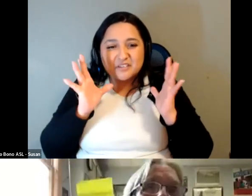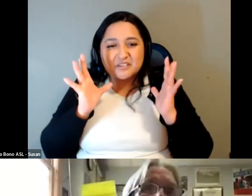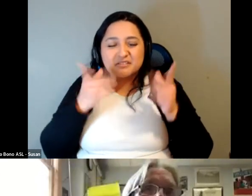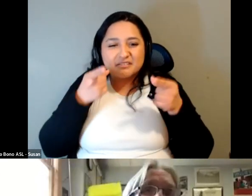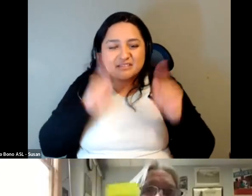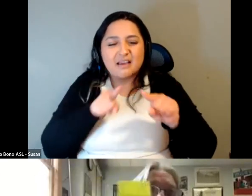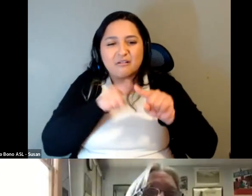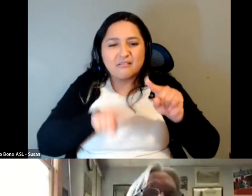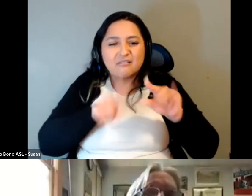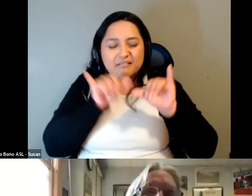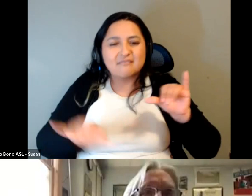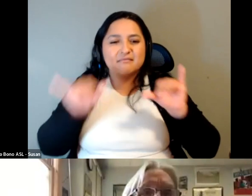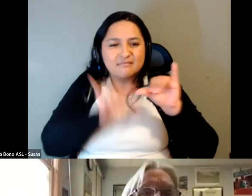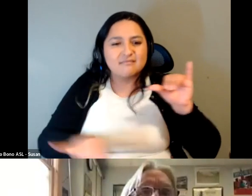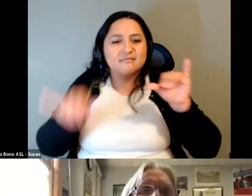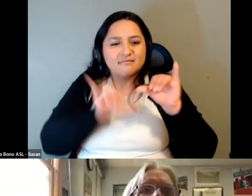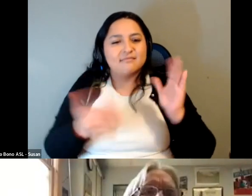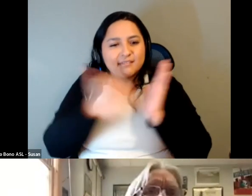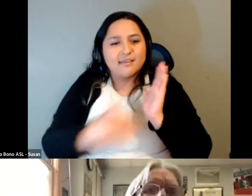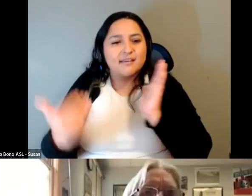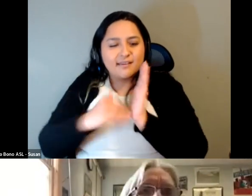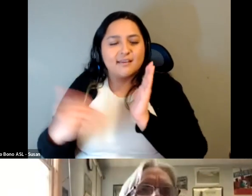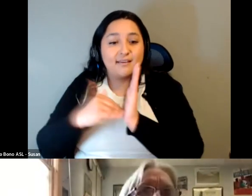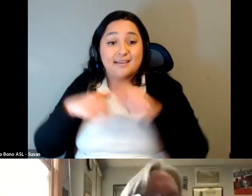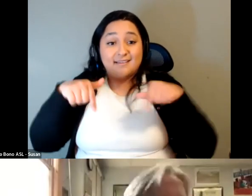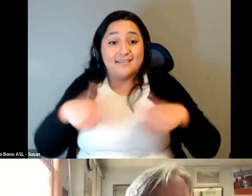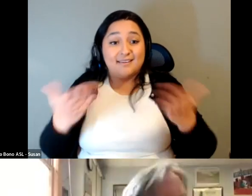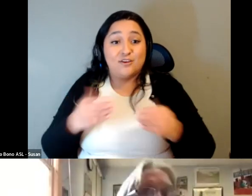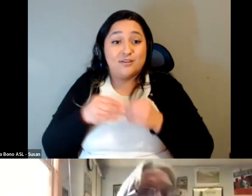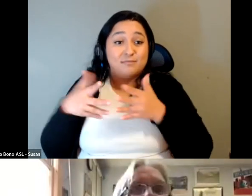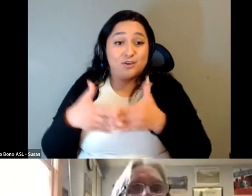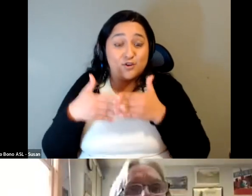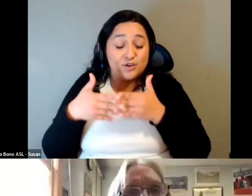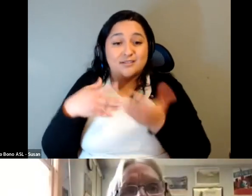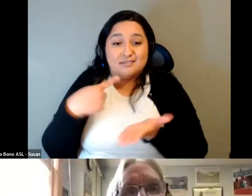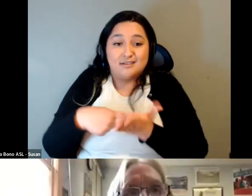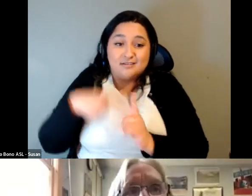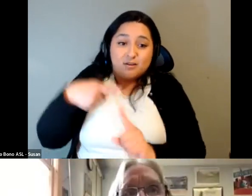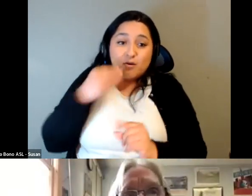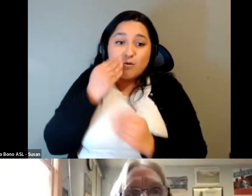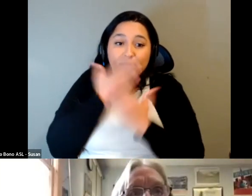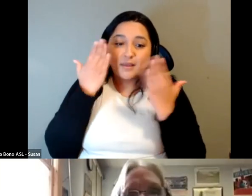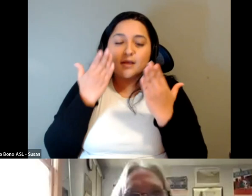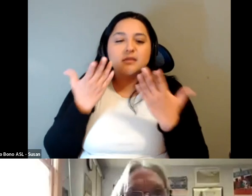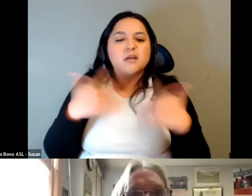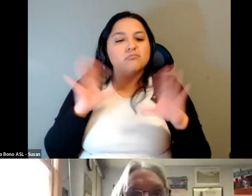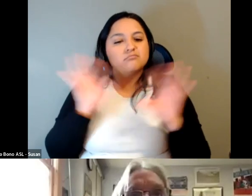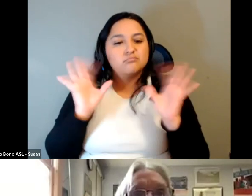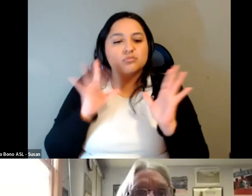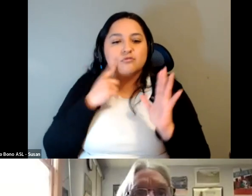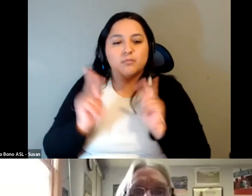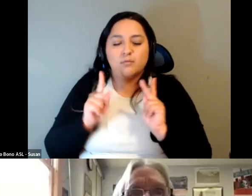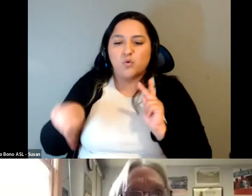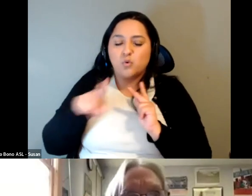around addressing homelessness in America is absolutely brutal on the people that are without housing in our